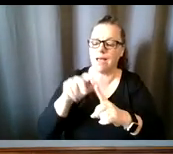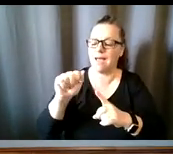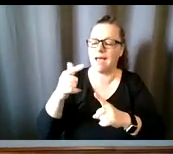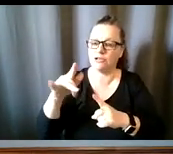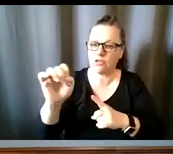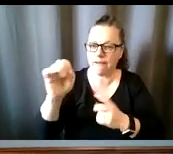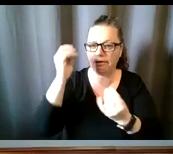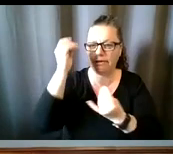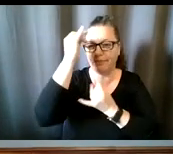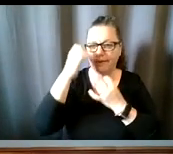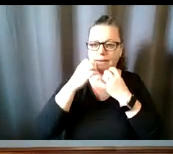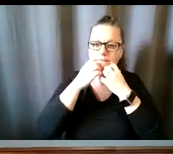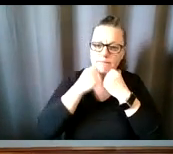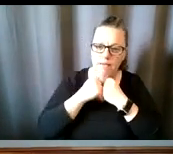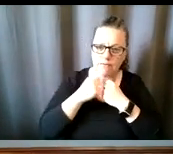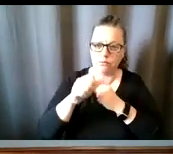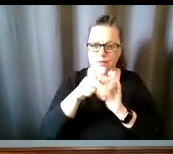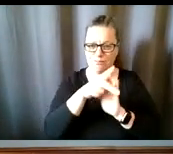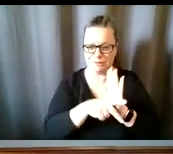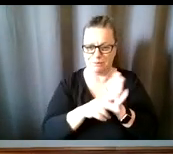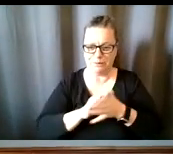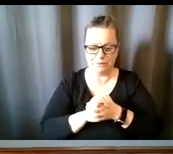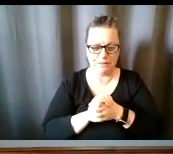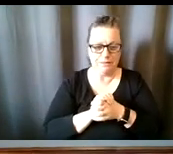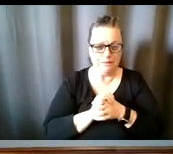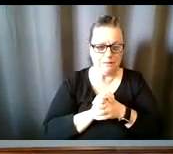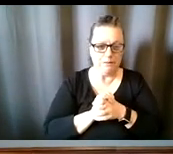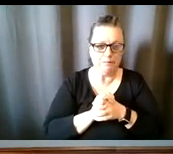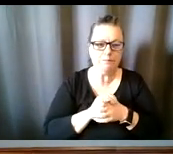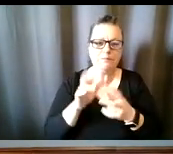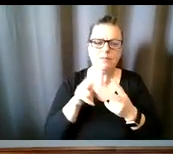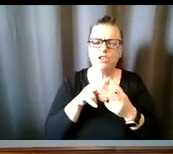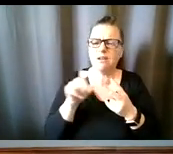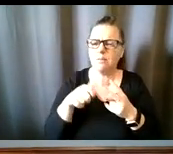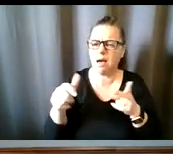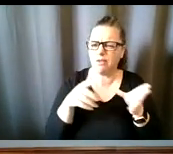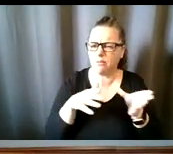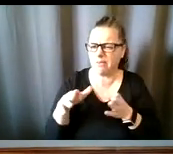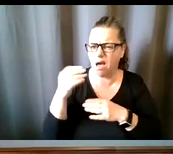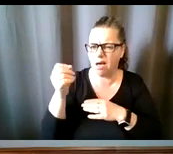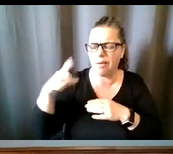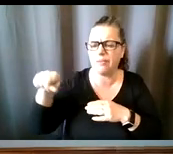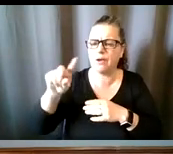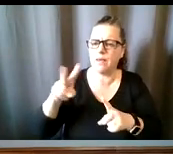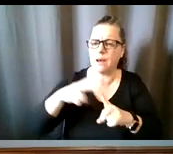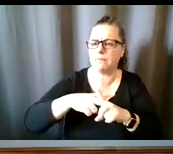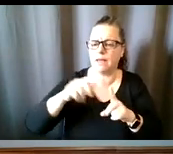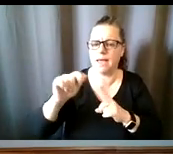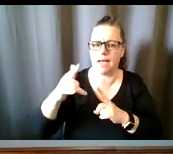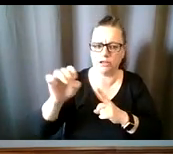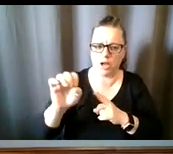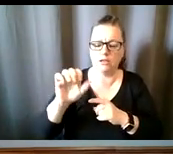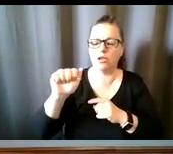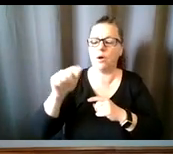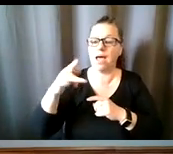thinking and values and principles. And there's a couple other methodologies out there too that apply Agile. So Agile is the